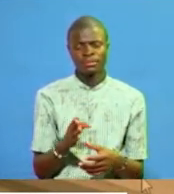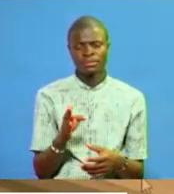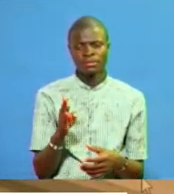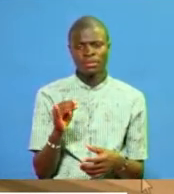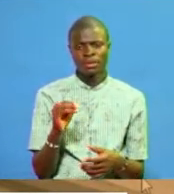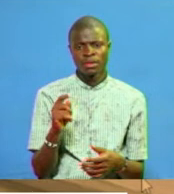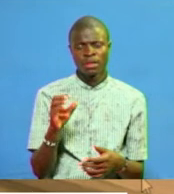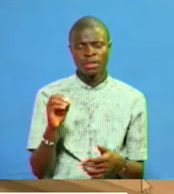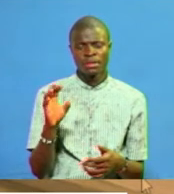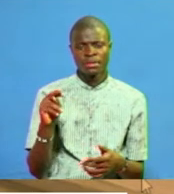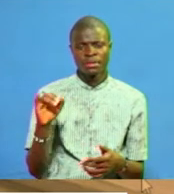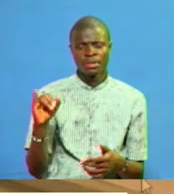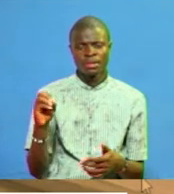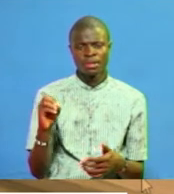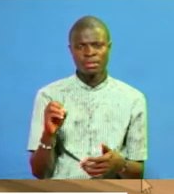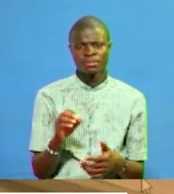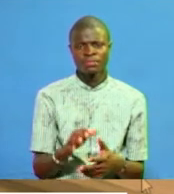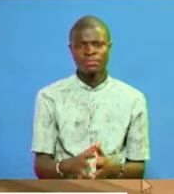application